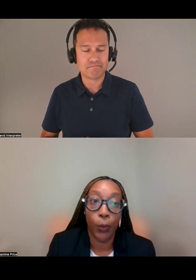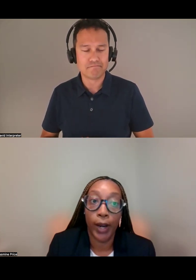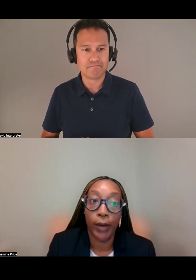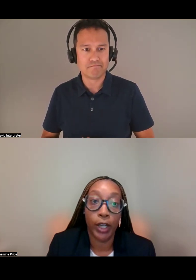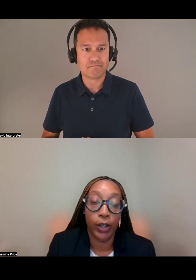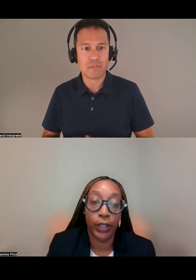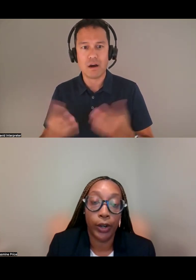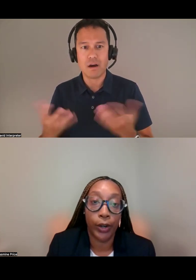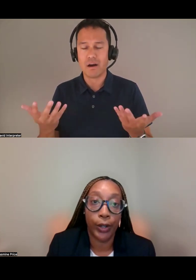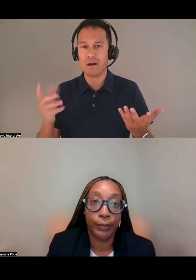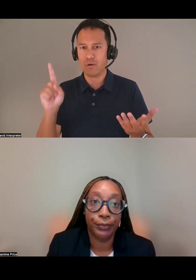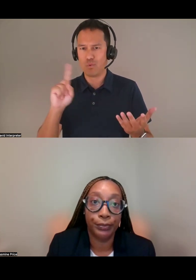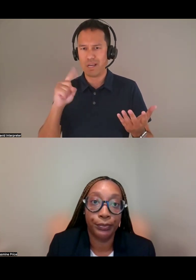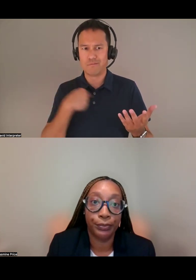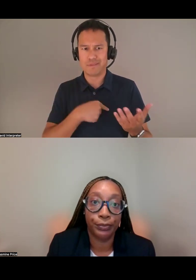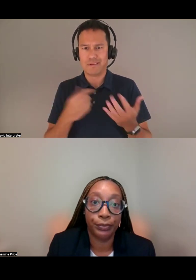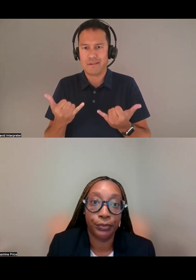So where we currently are.